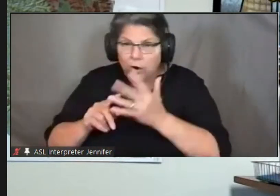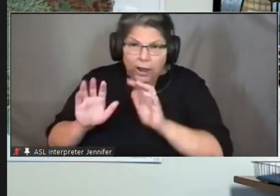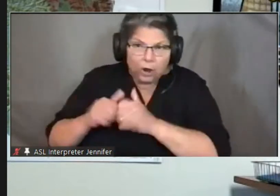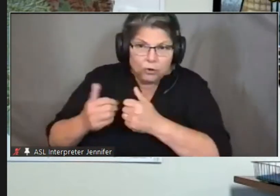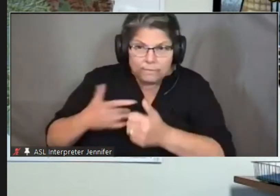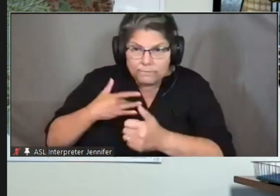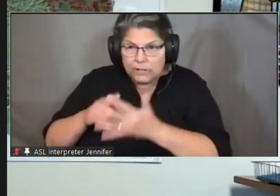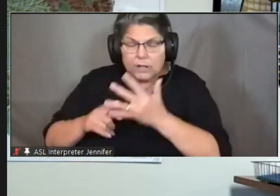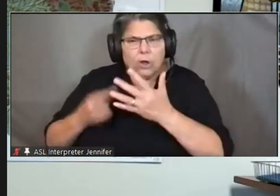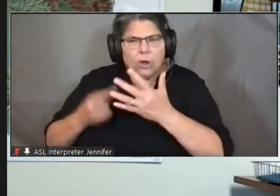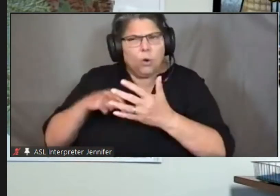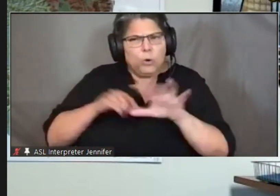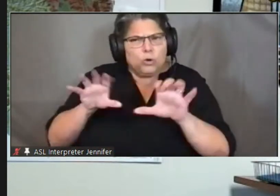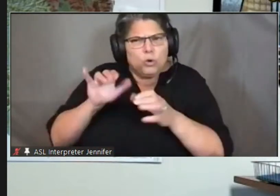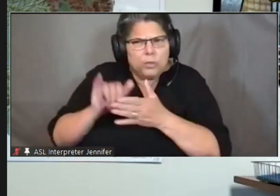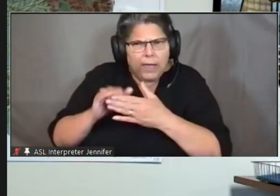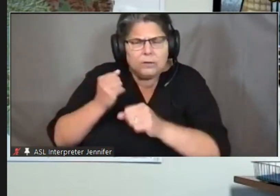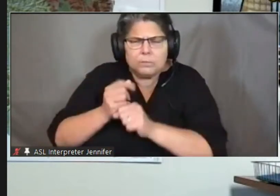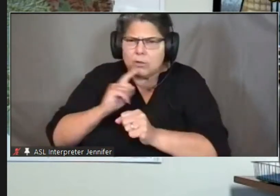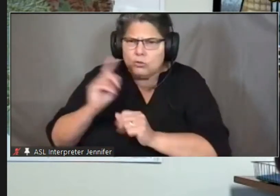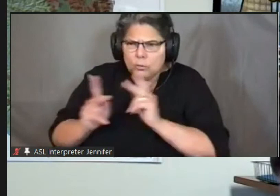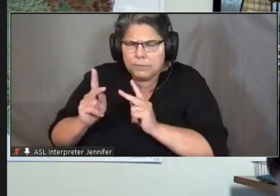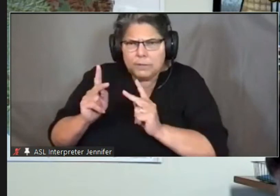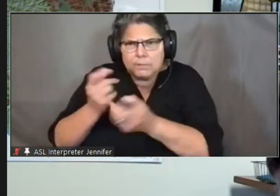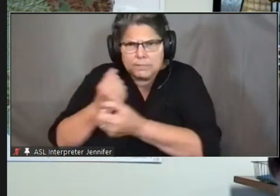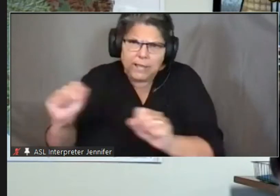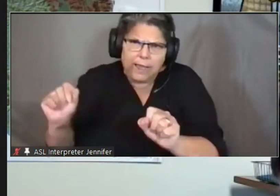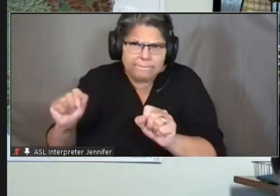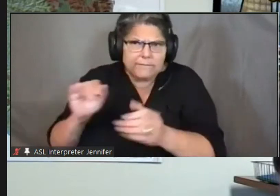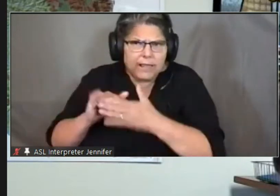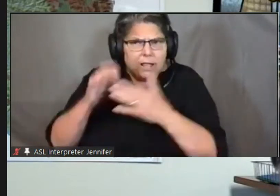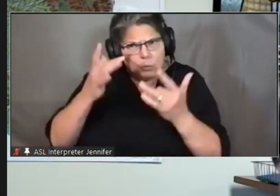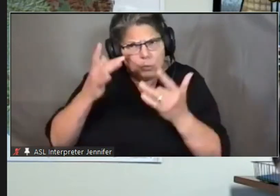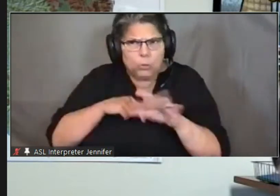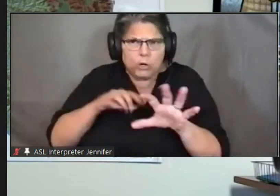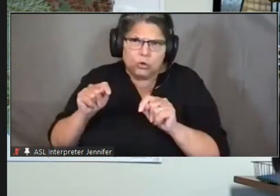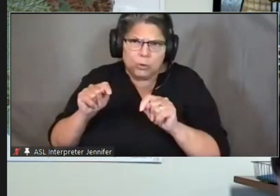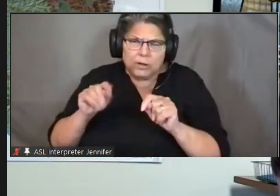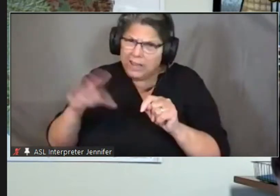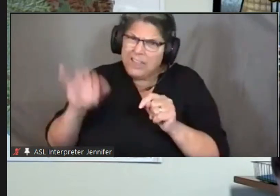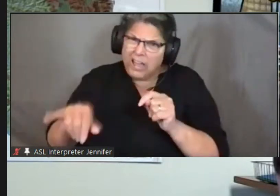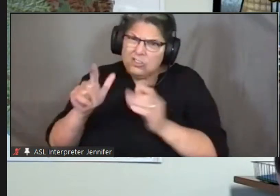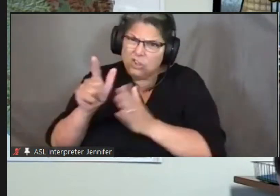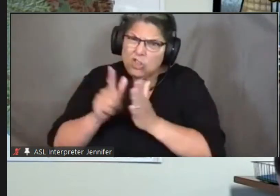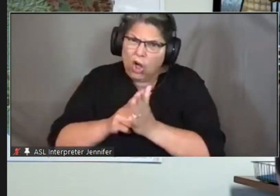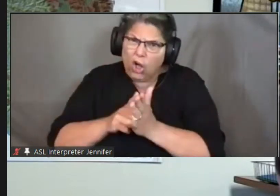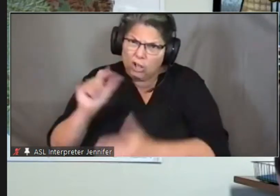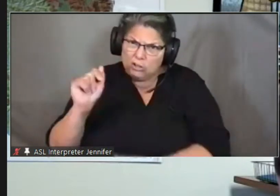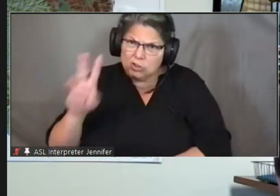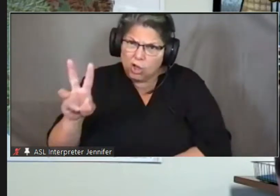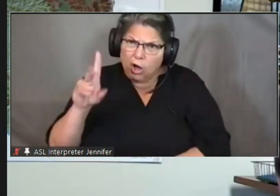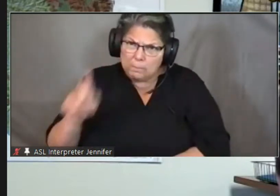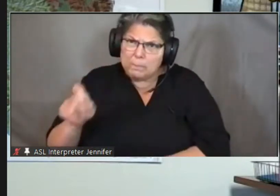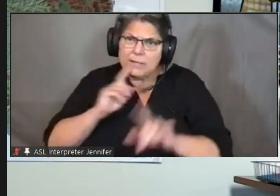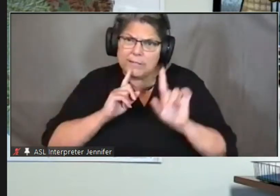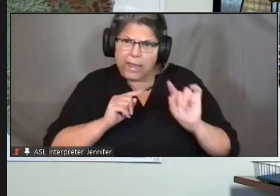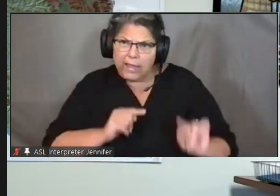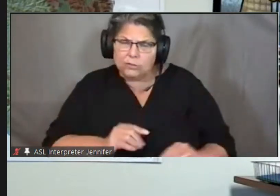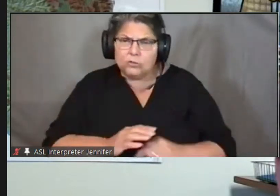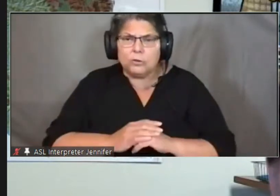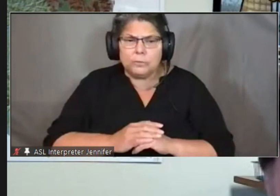there to help them, and for the good of the community. And in the meantime, as the rules come down after the blueprint is